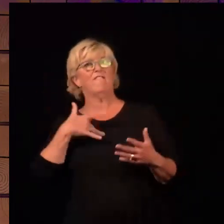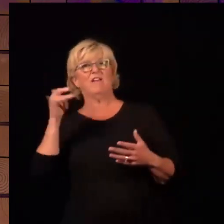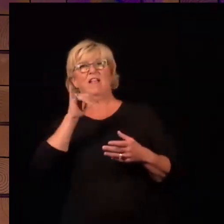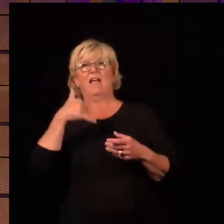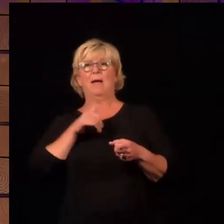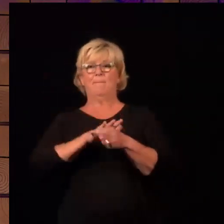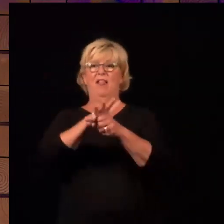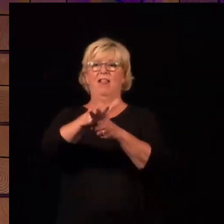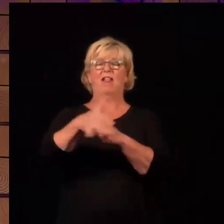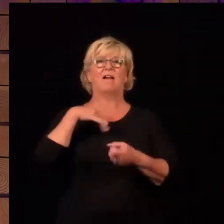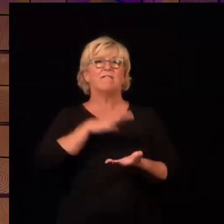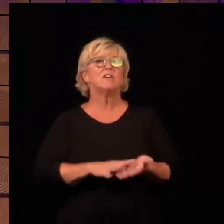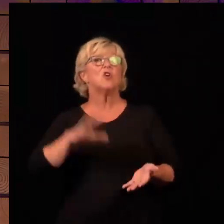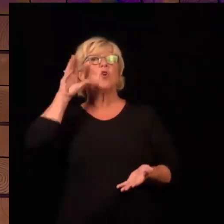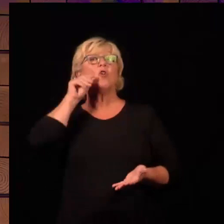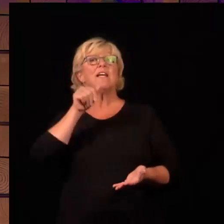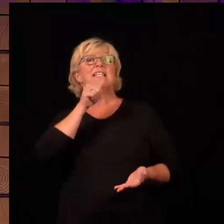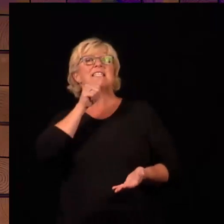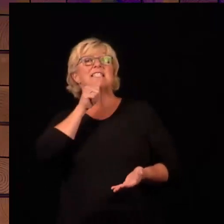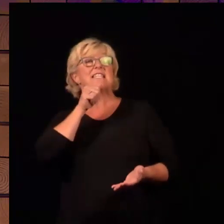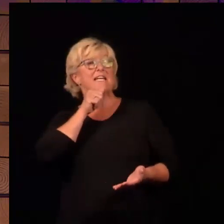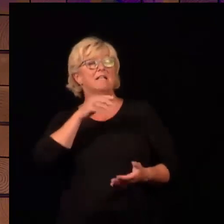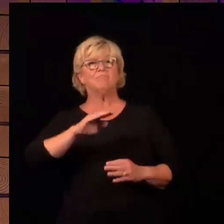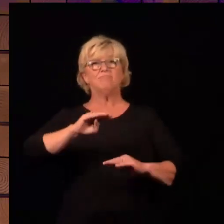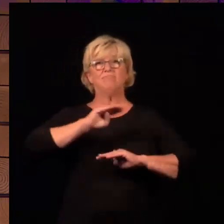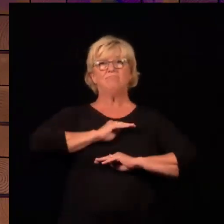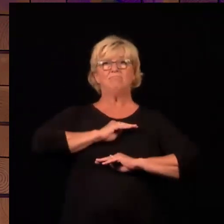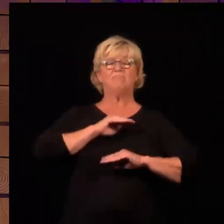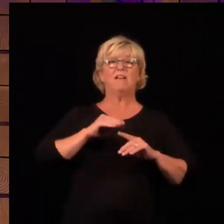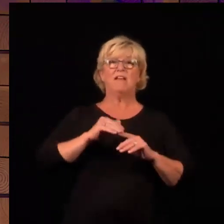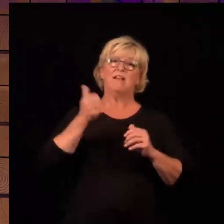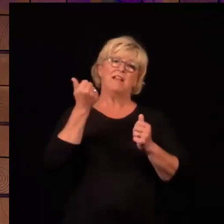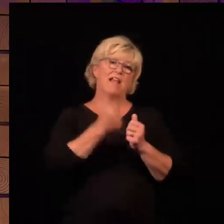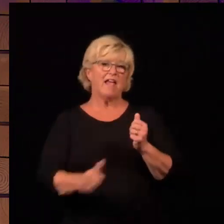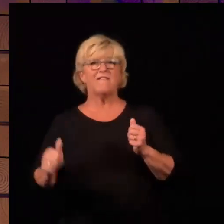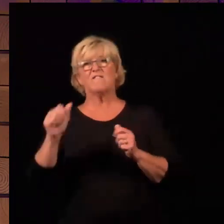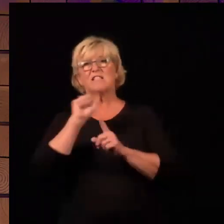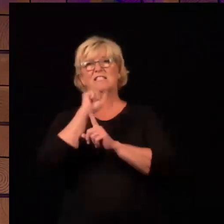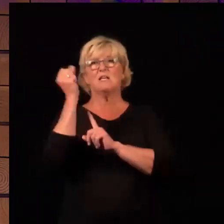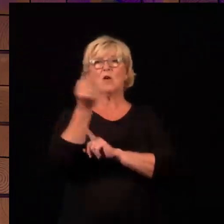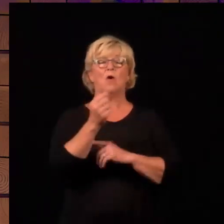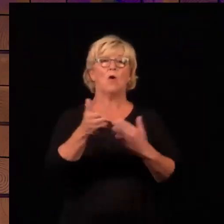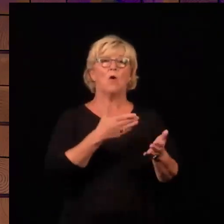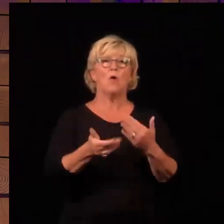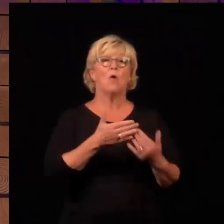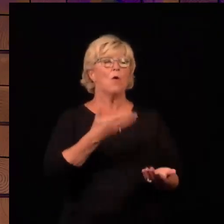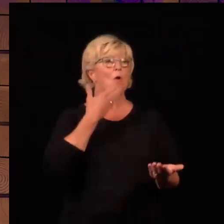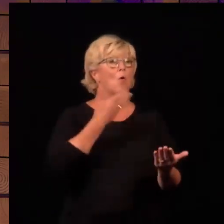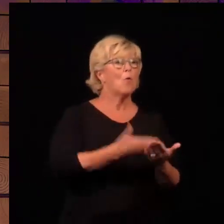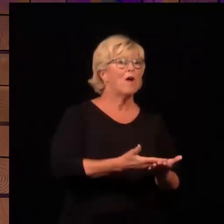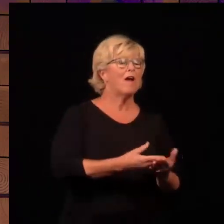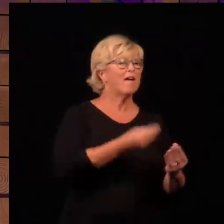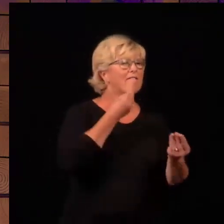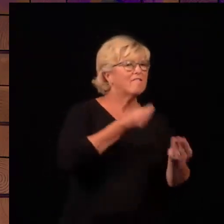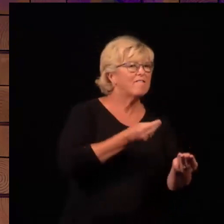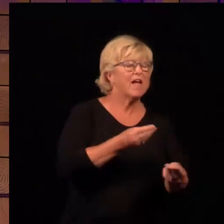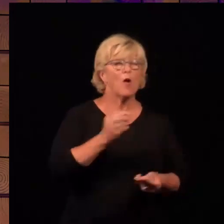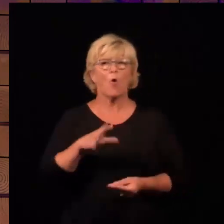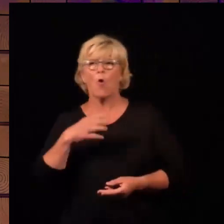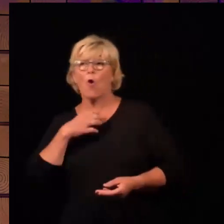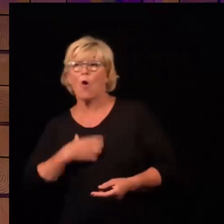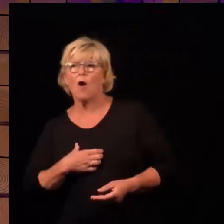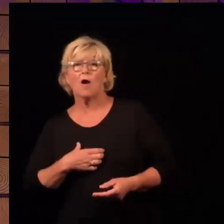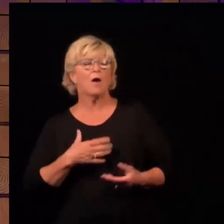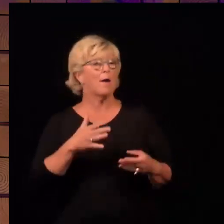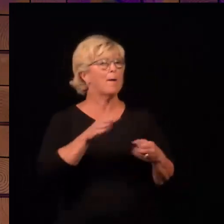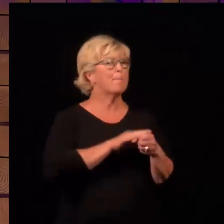I have learned the secret of being content in any and every situation, whether well-fed or hungry, whether living in